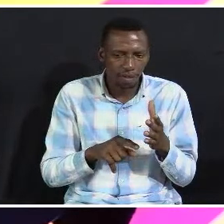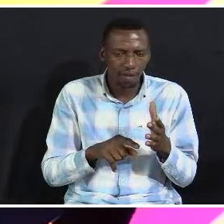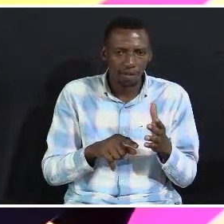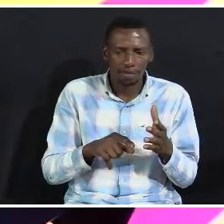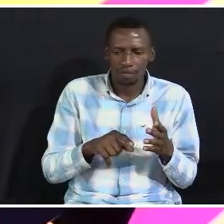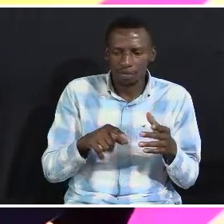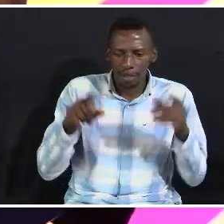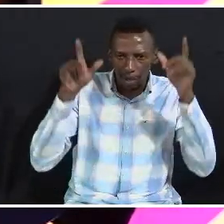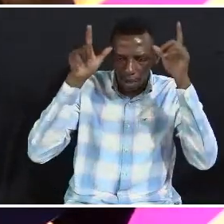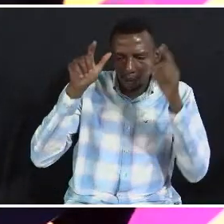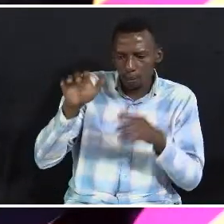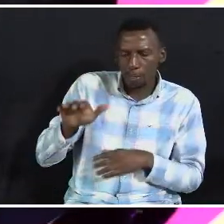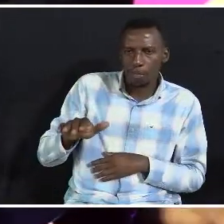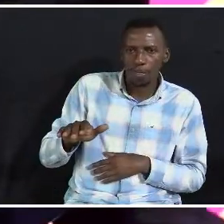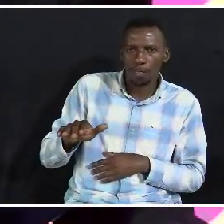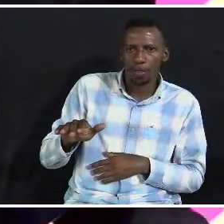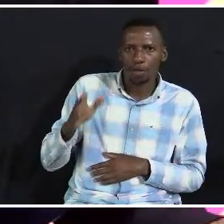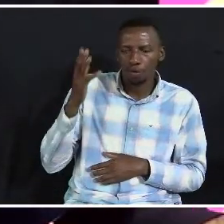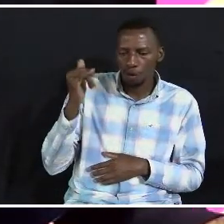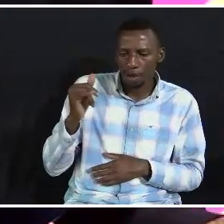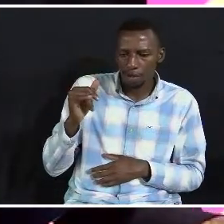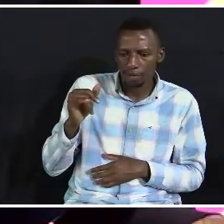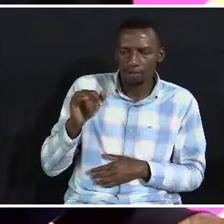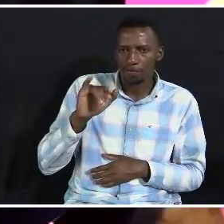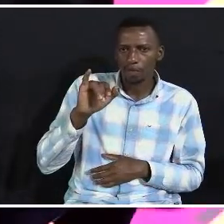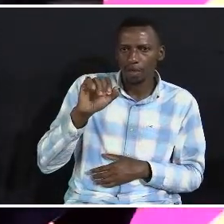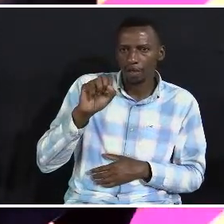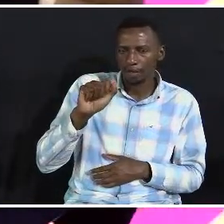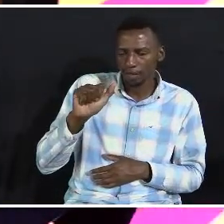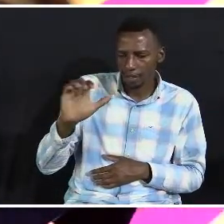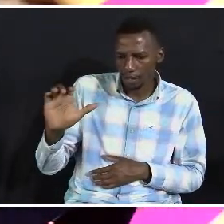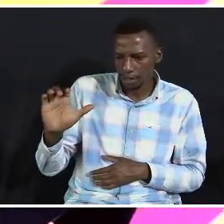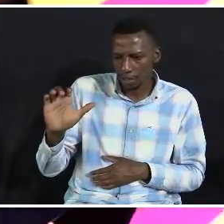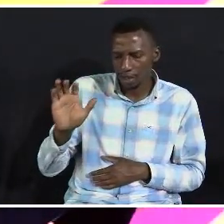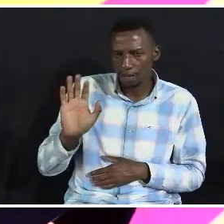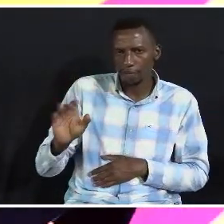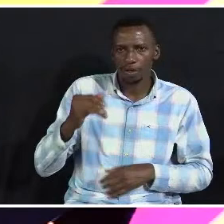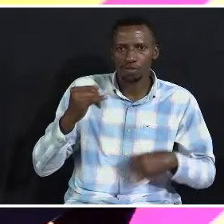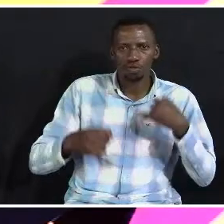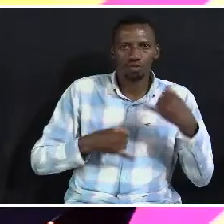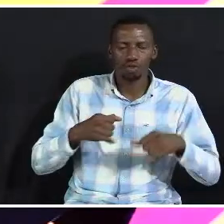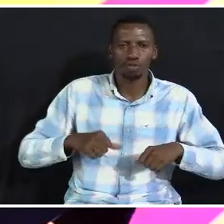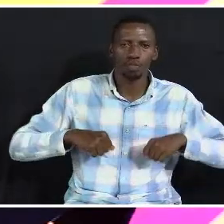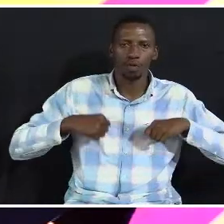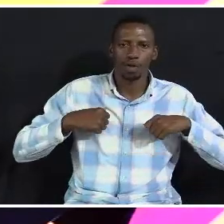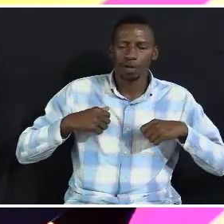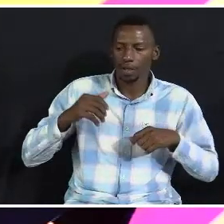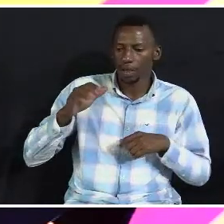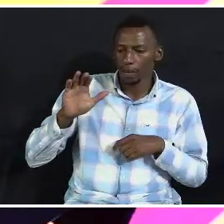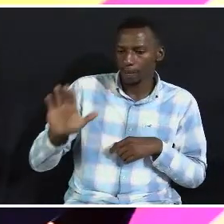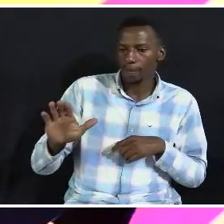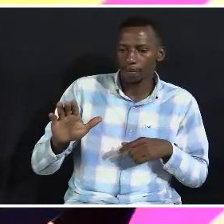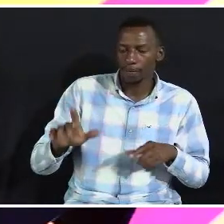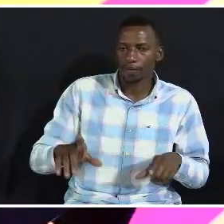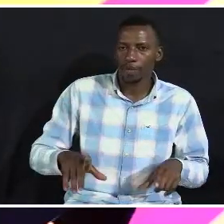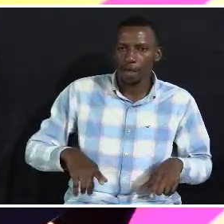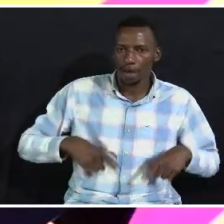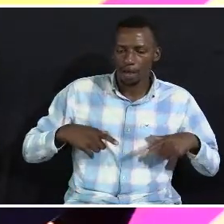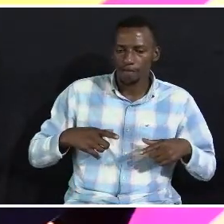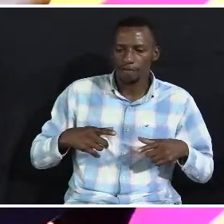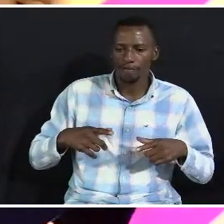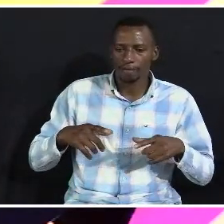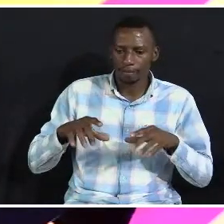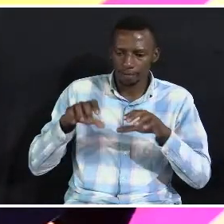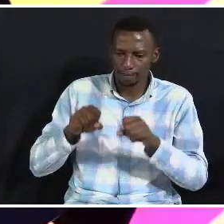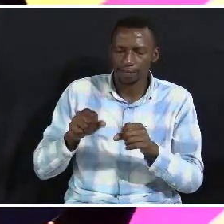Why? Isaac was her joy and pride. Her life was bound up in him, and the mother's love might refuse